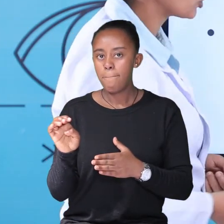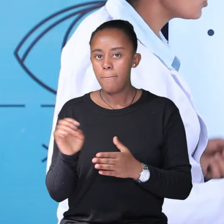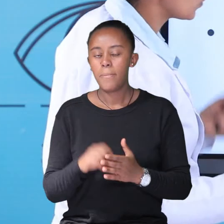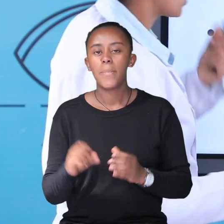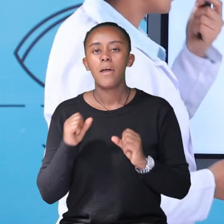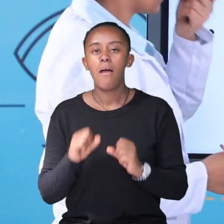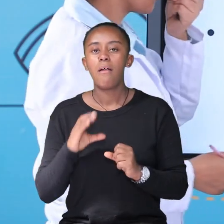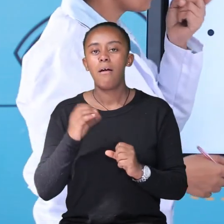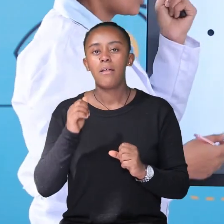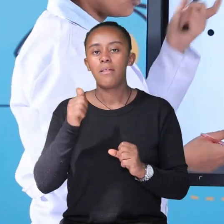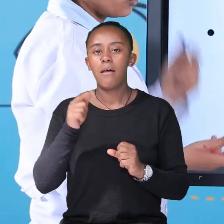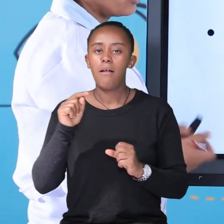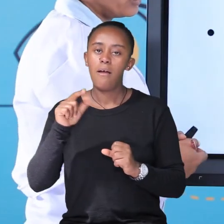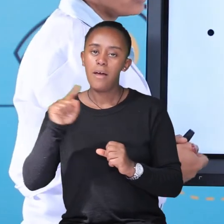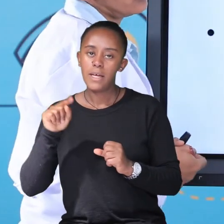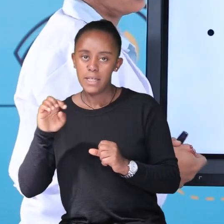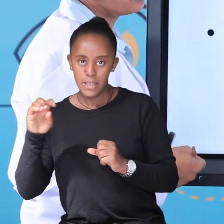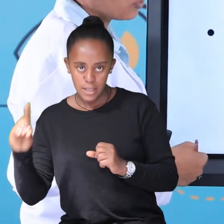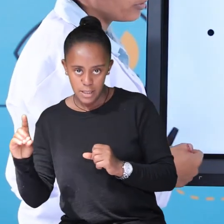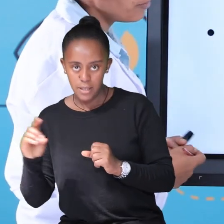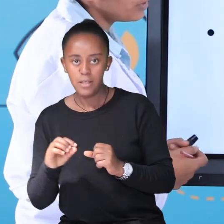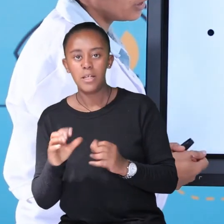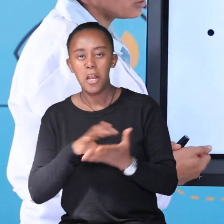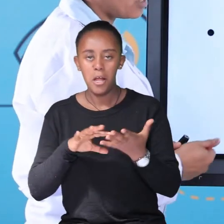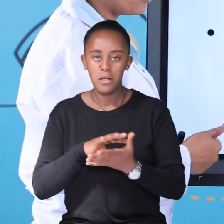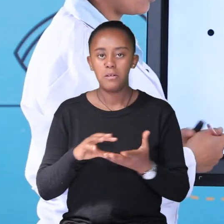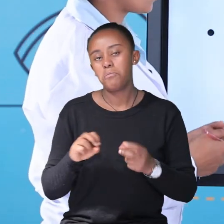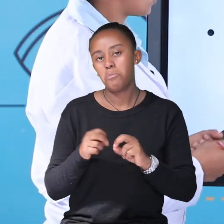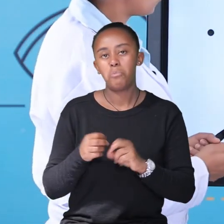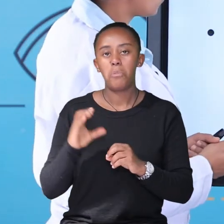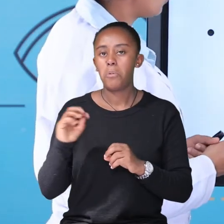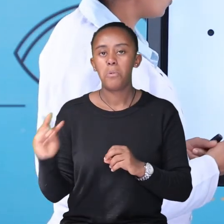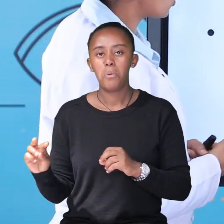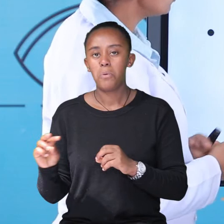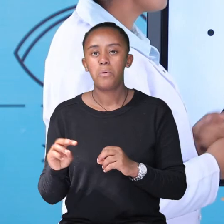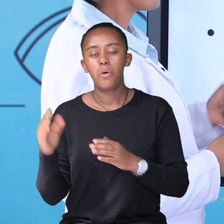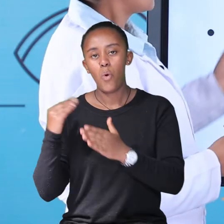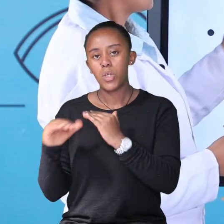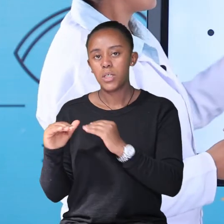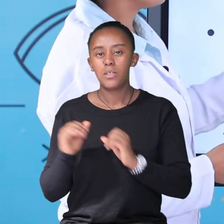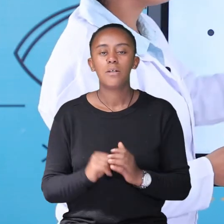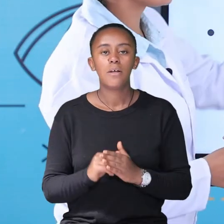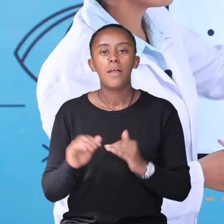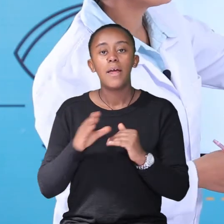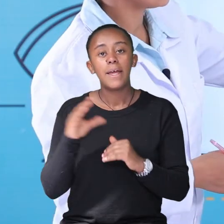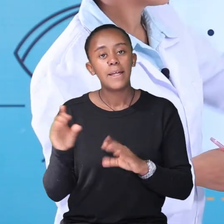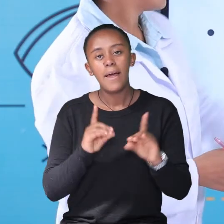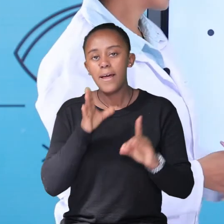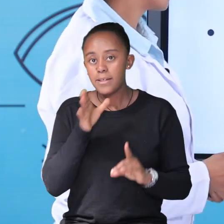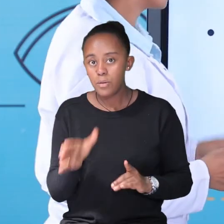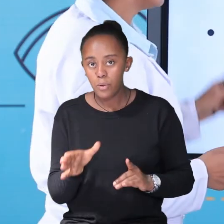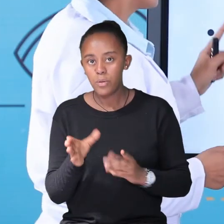the reaction so that they do not get a problem in carbon dioxide concentration. And it does not